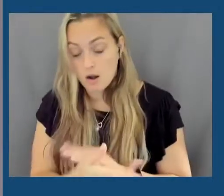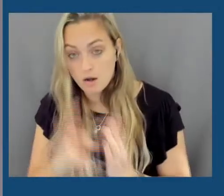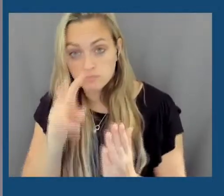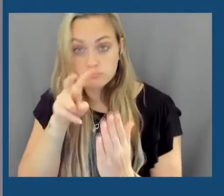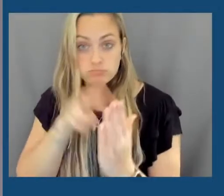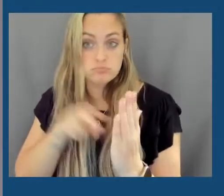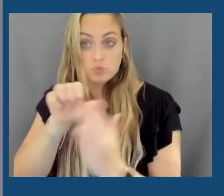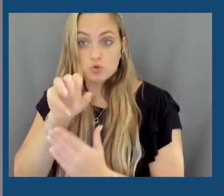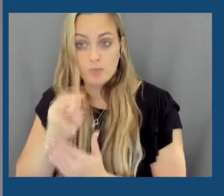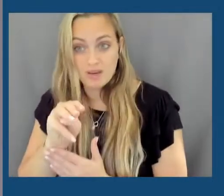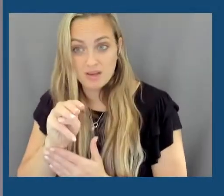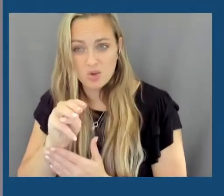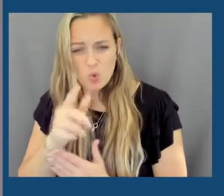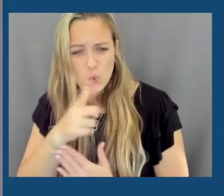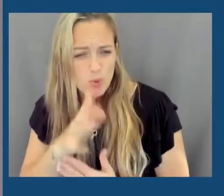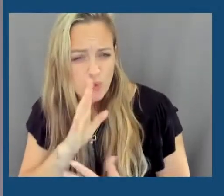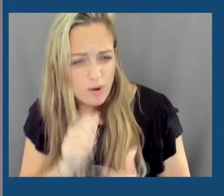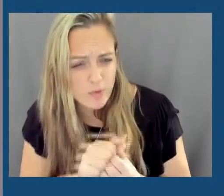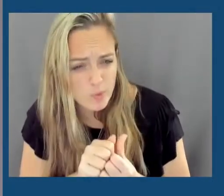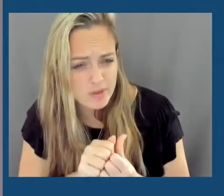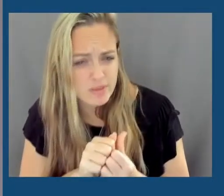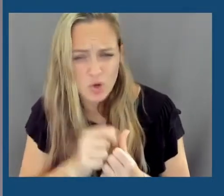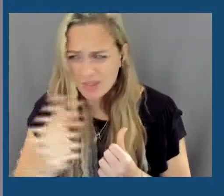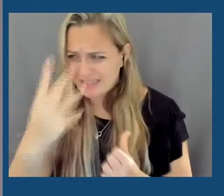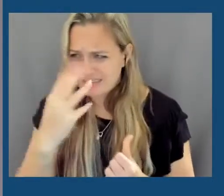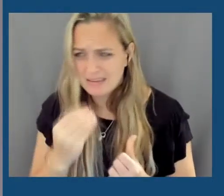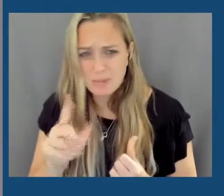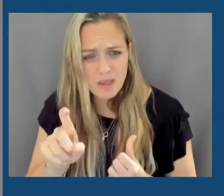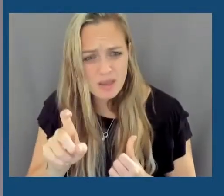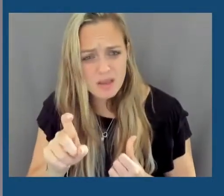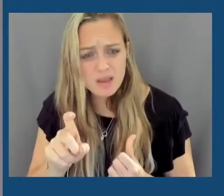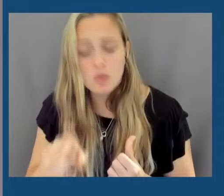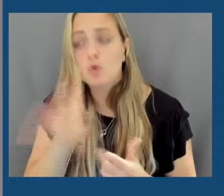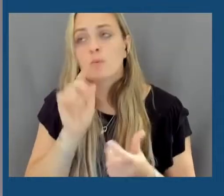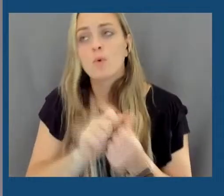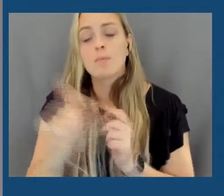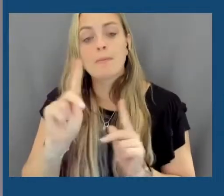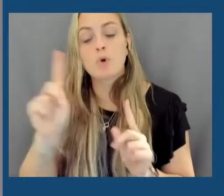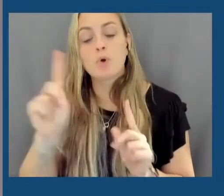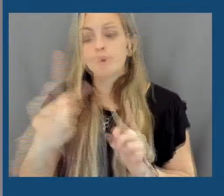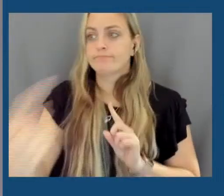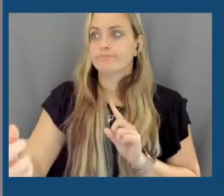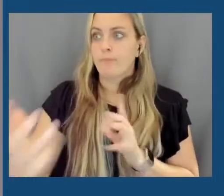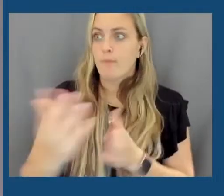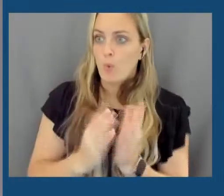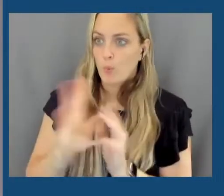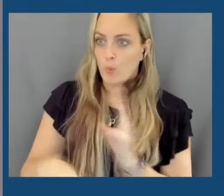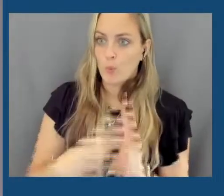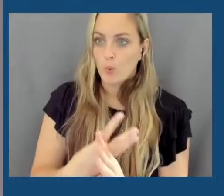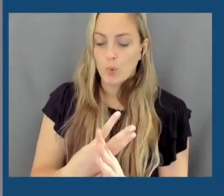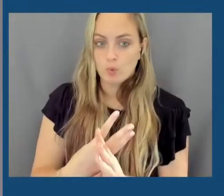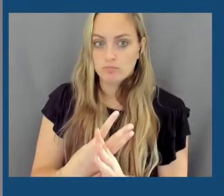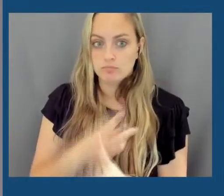sleeping at all? Well, guess what? They're talking to people on the other side of the world, literally. It's fascinating.